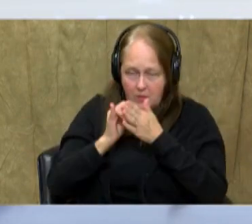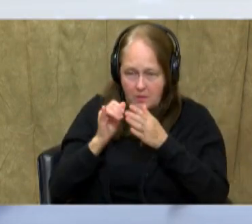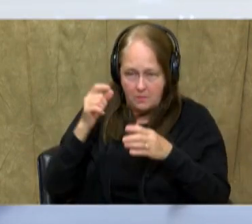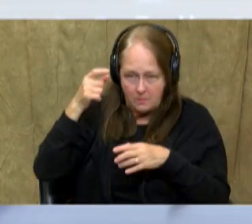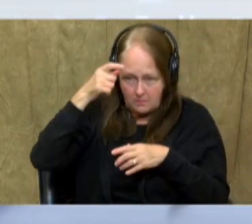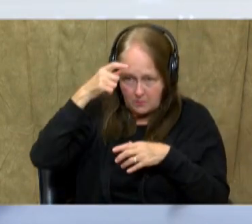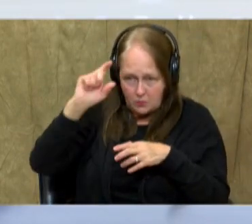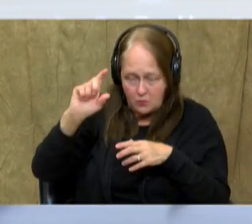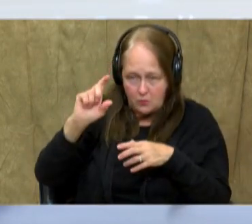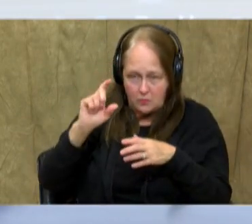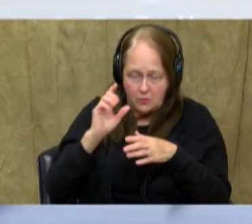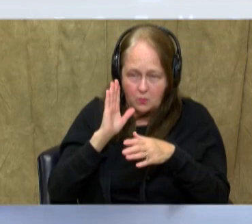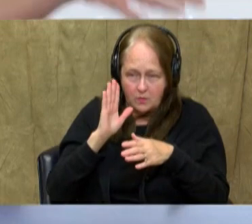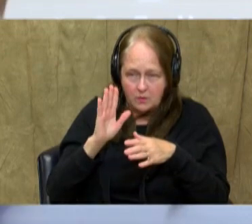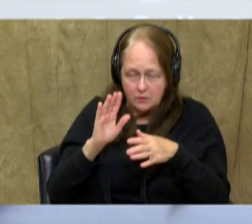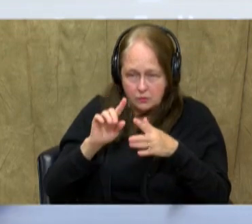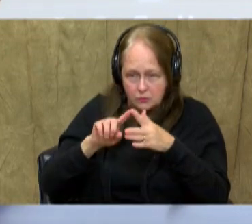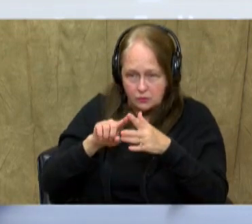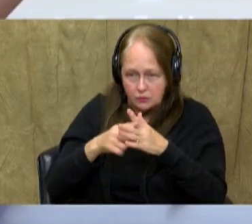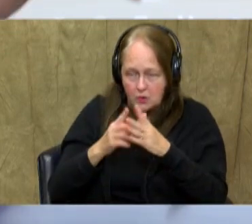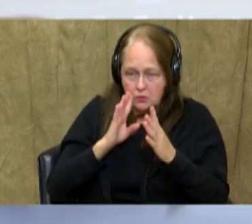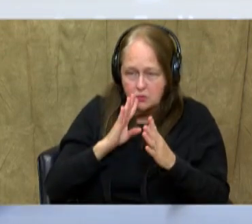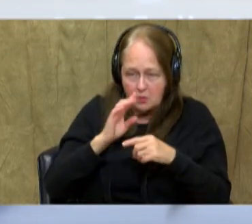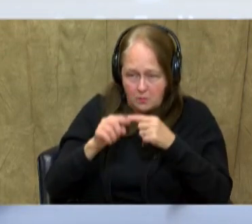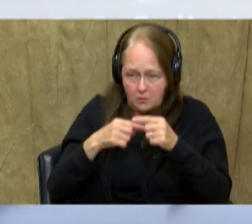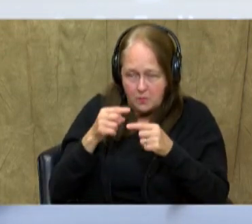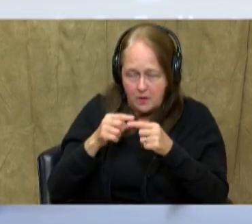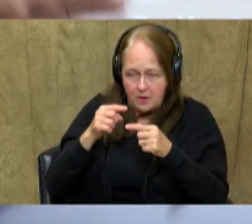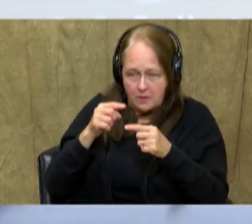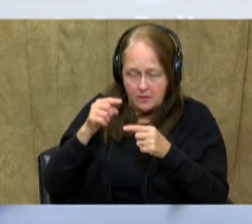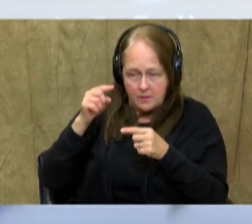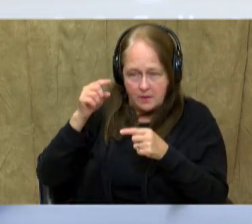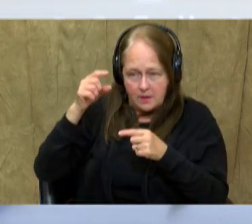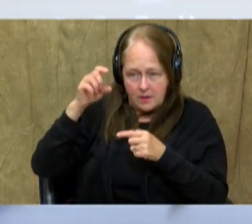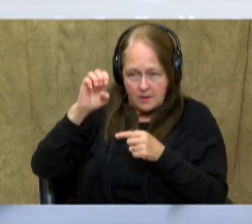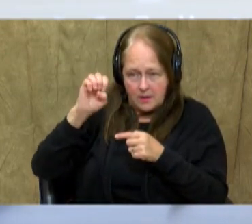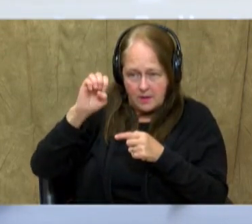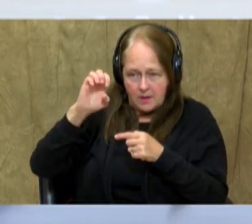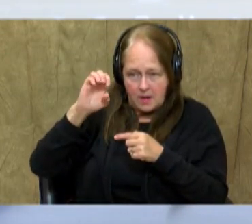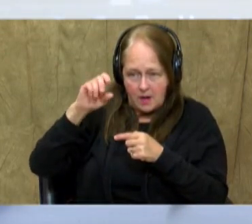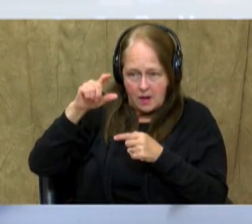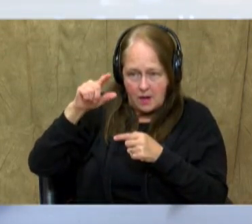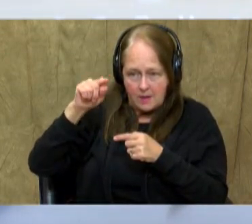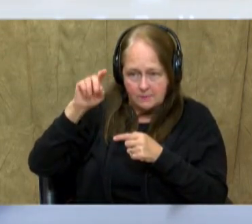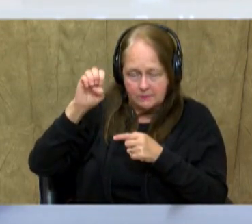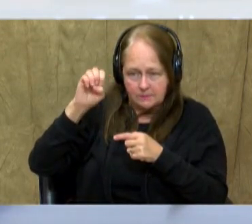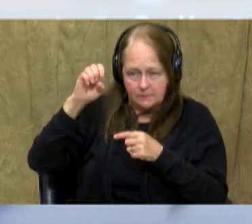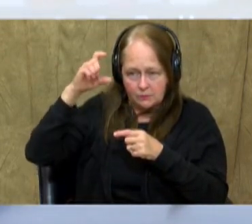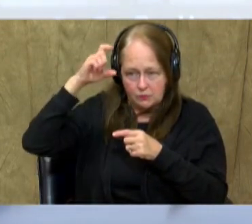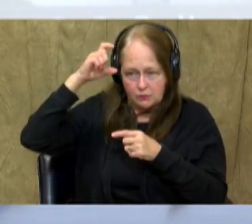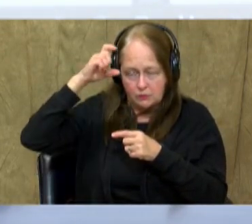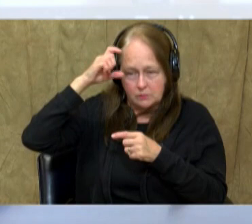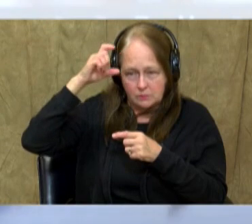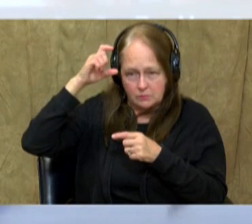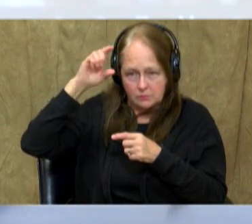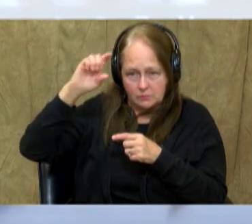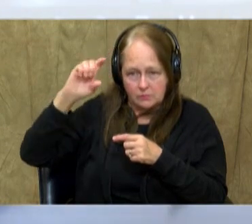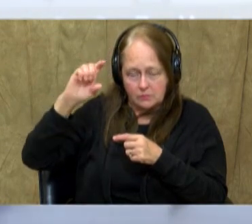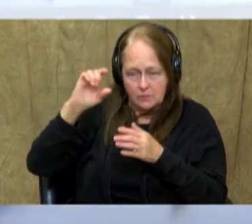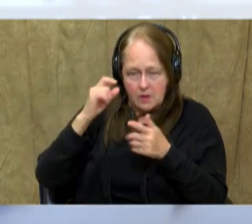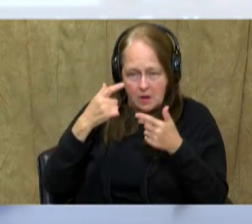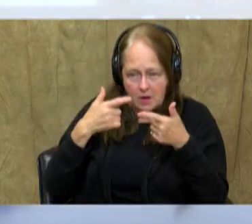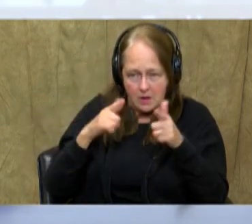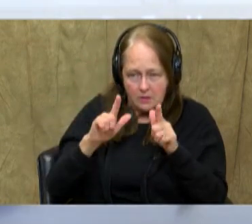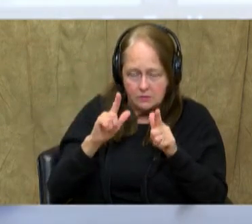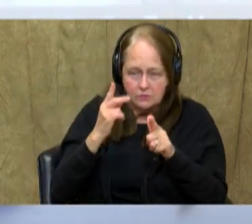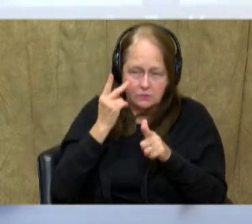some diagramming, and then we're going to get into talking about eclipses. So jumping right in, I'm going to start in my notebook here. So let's